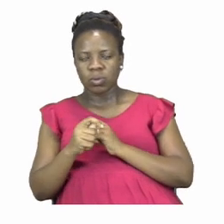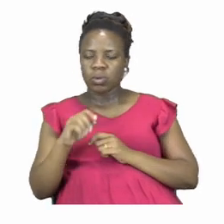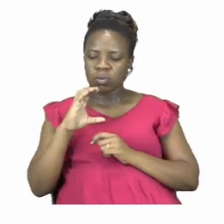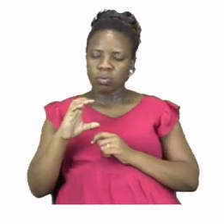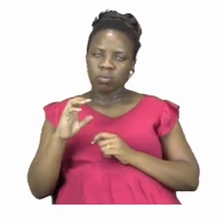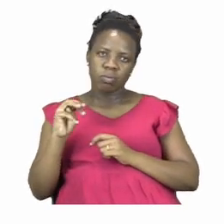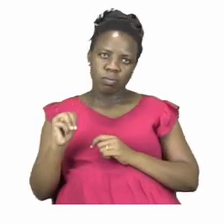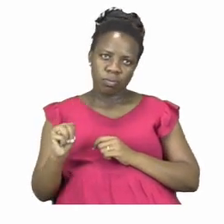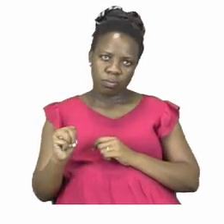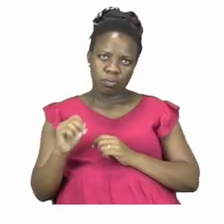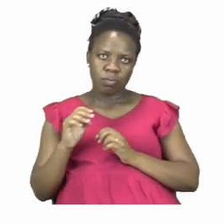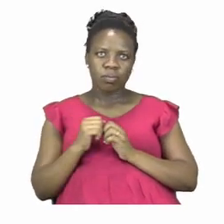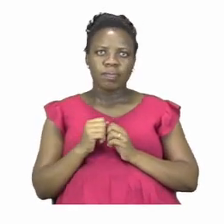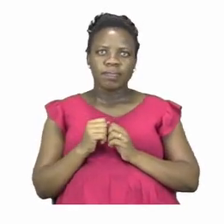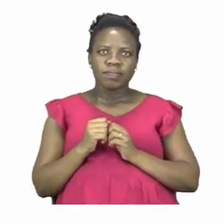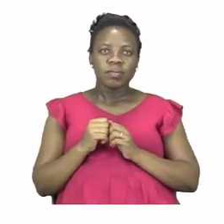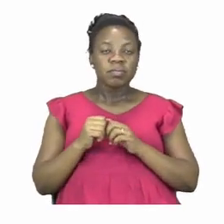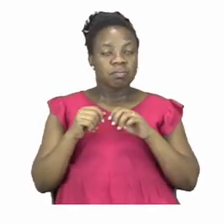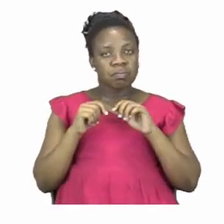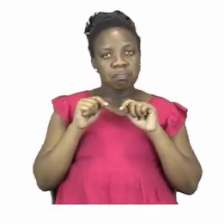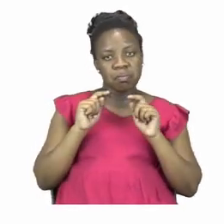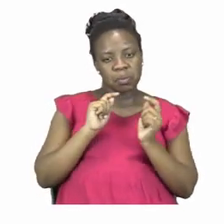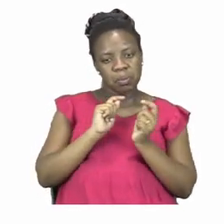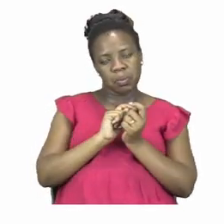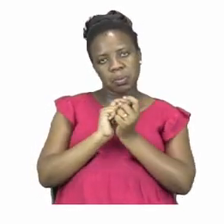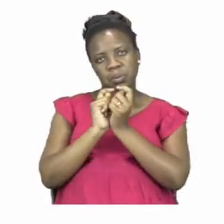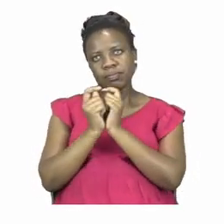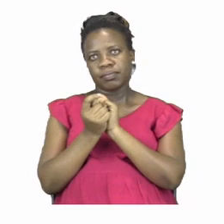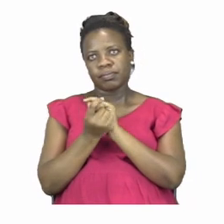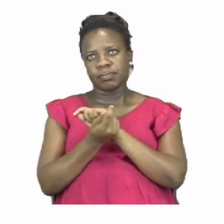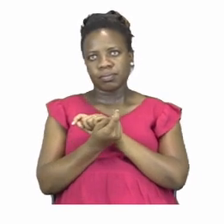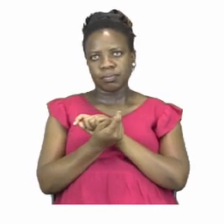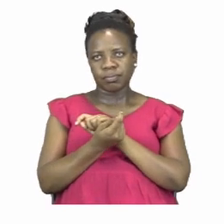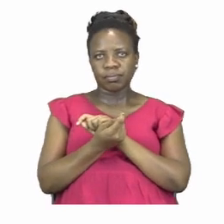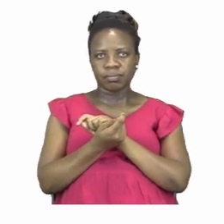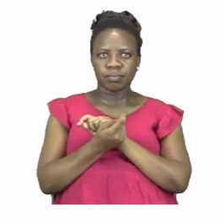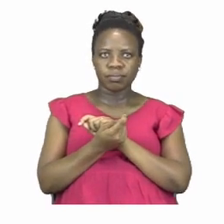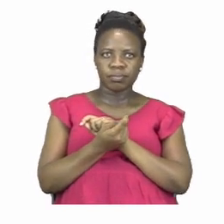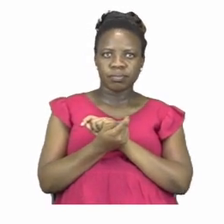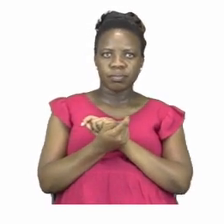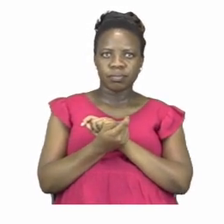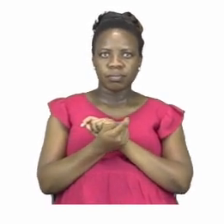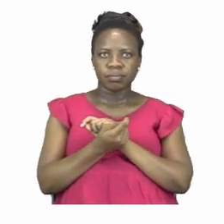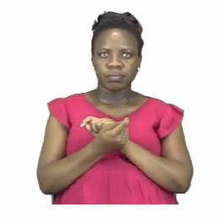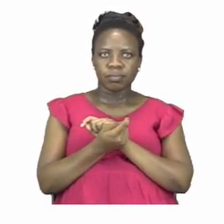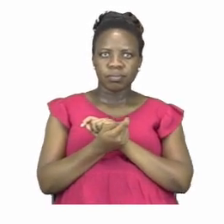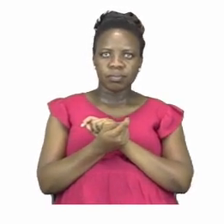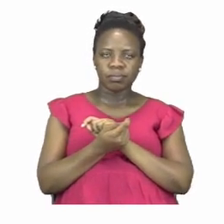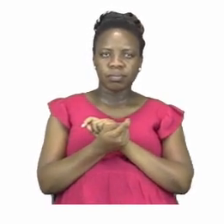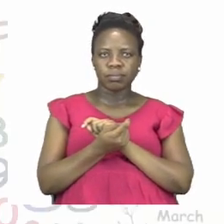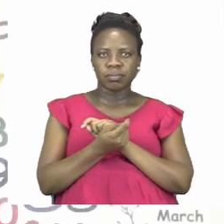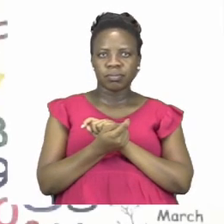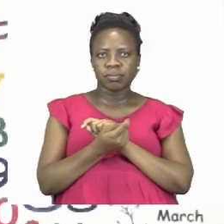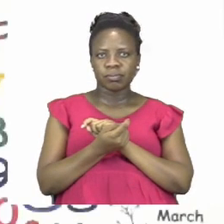measuring, rather converting, which means changing to. So let's take a look at the board and see if we can't change a few